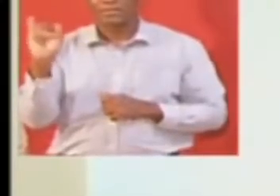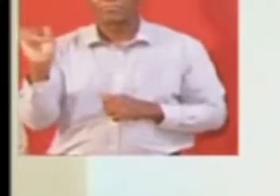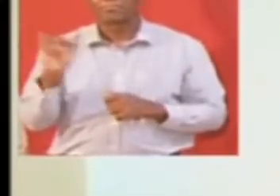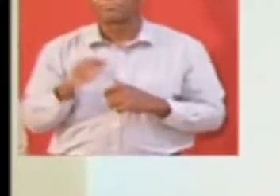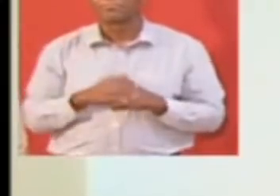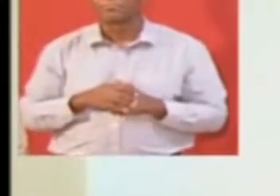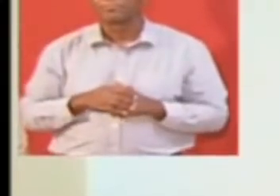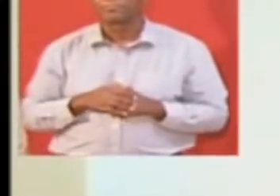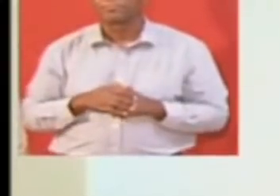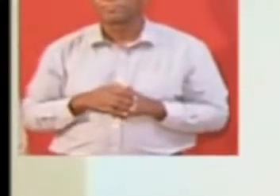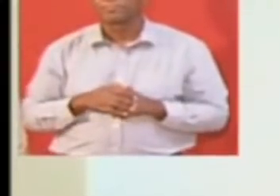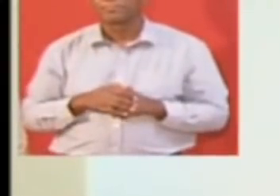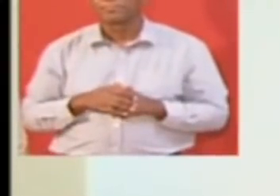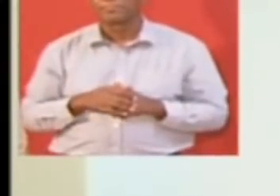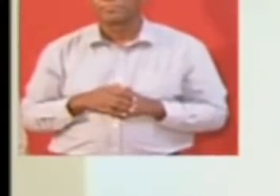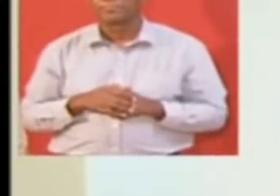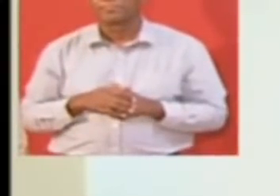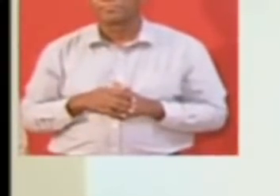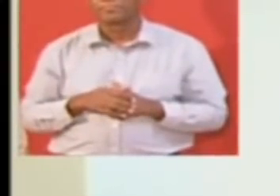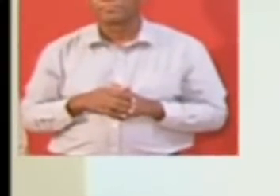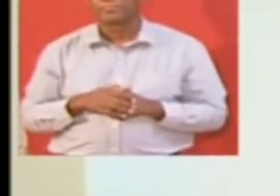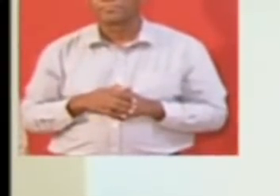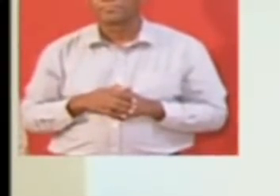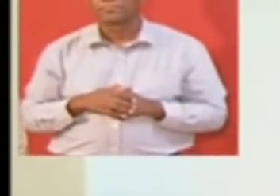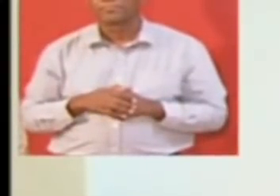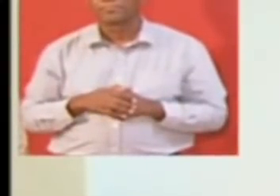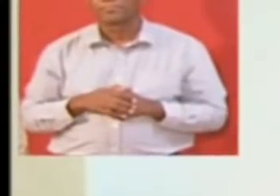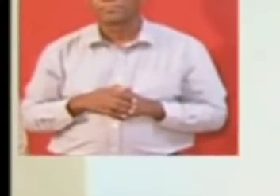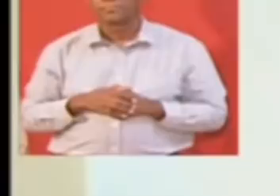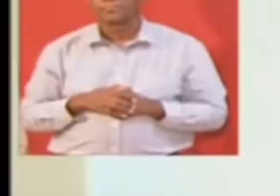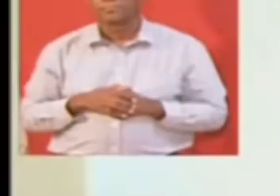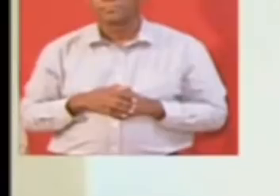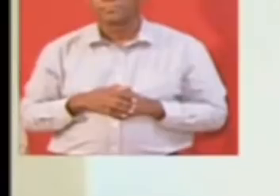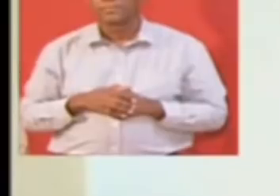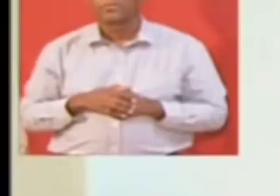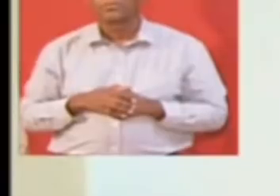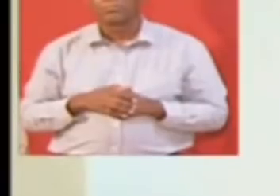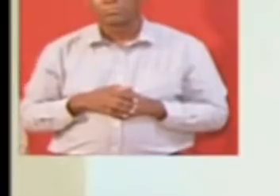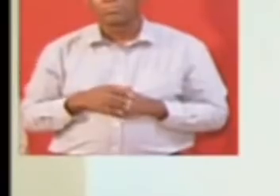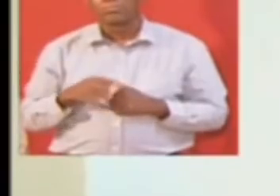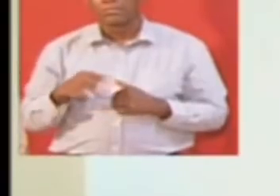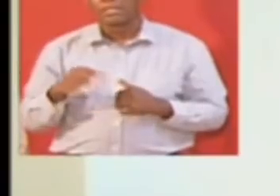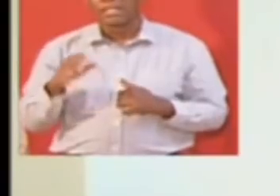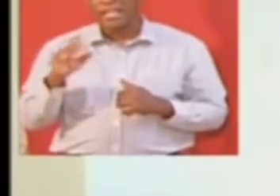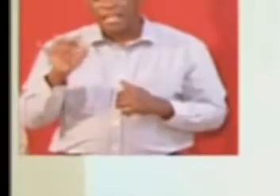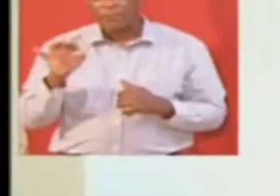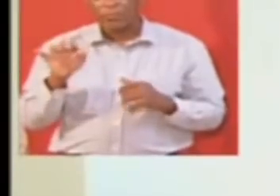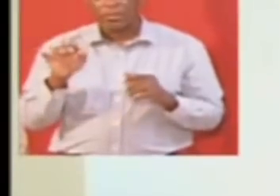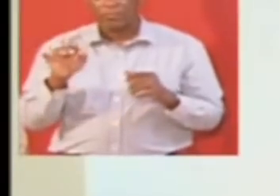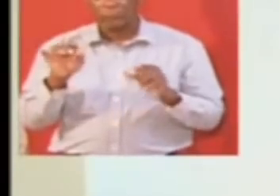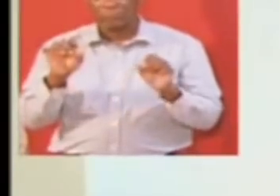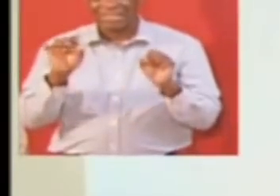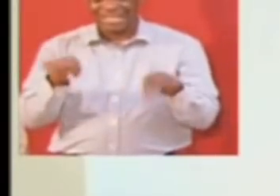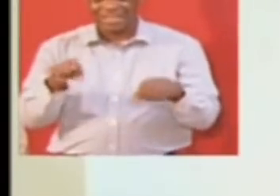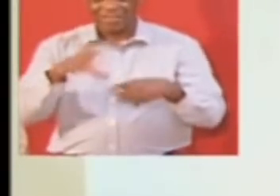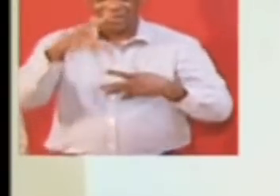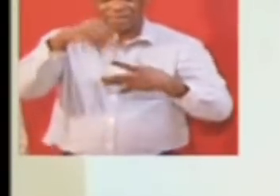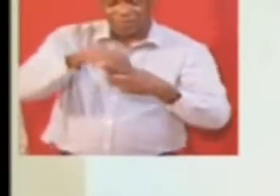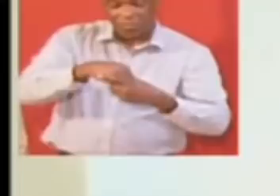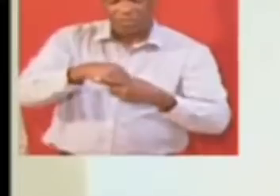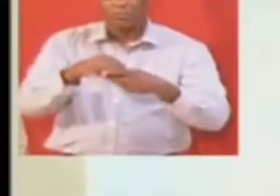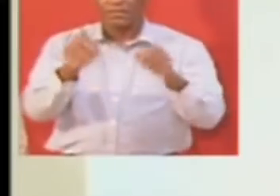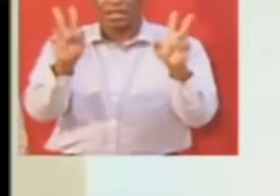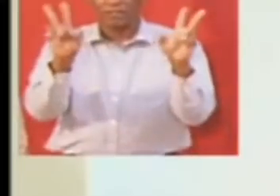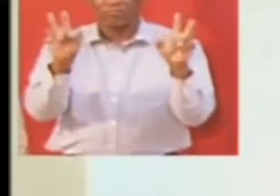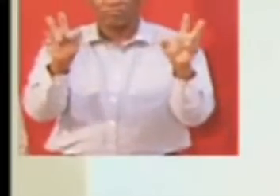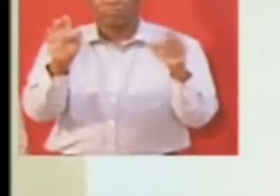acceptable testing regime. And to participate in the bubble, you need to be 20 or less per day. So I trust